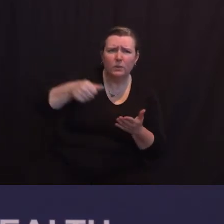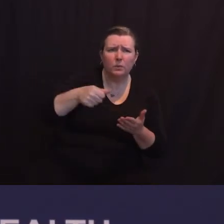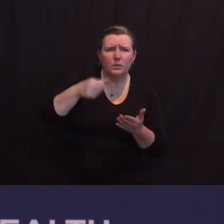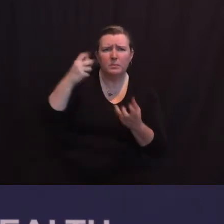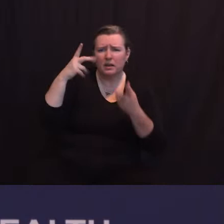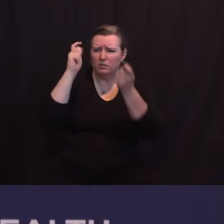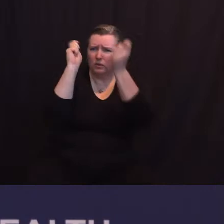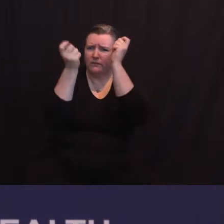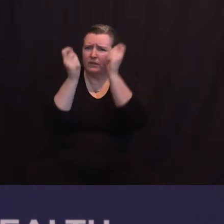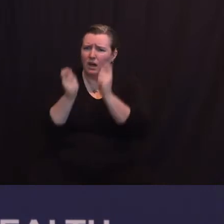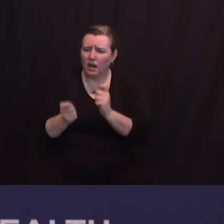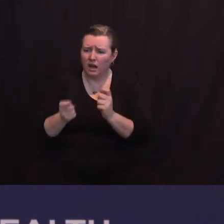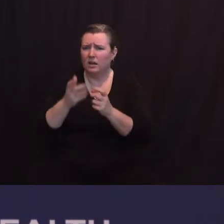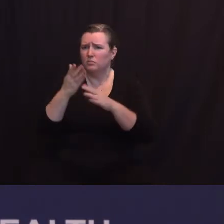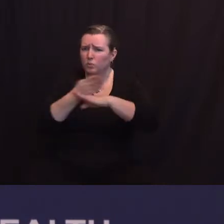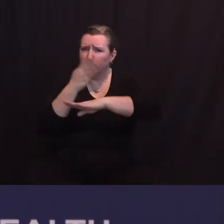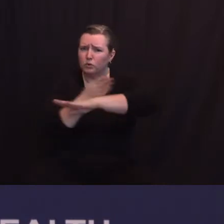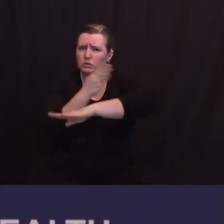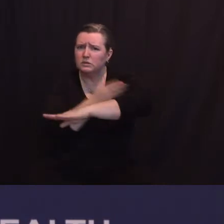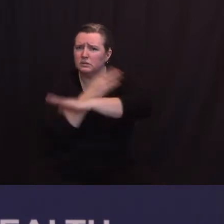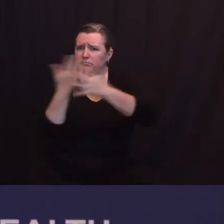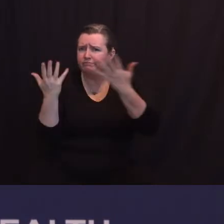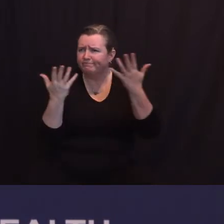two masks, by the way, even though it may be a little harder to hear